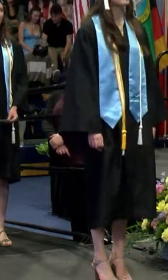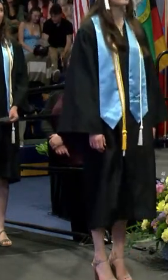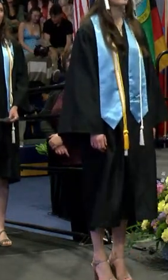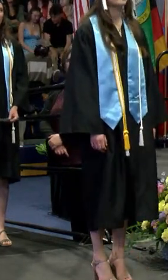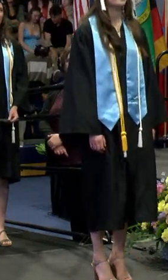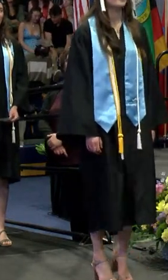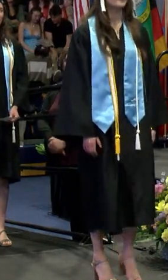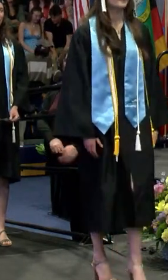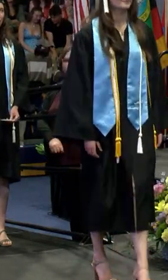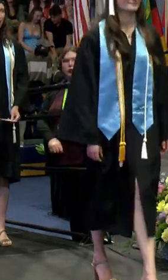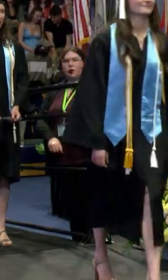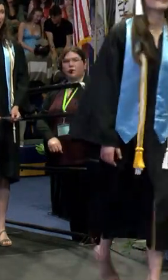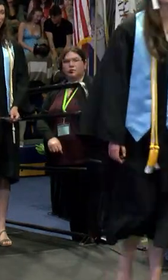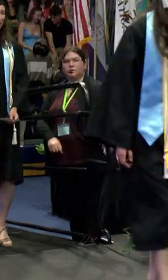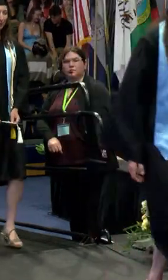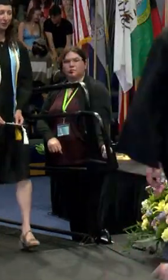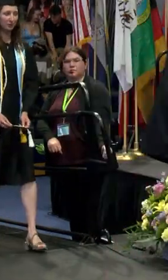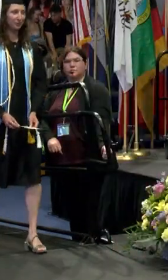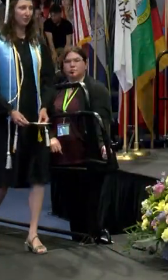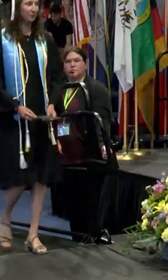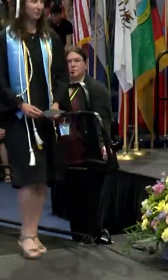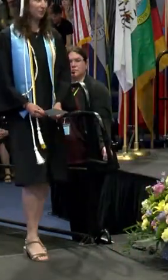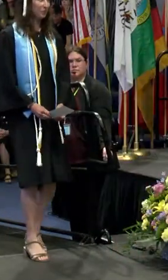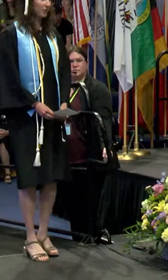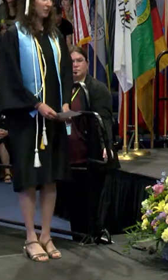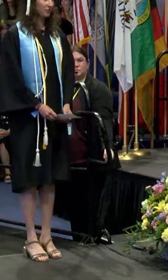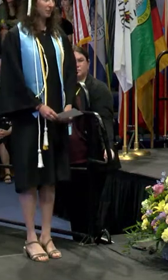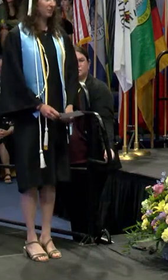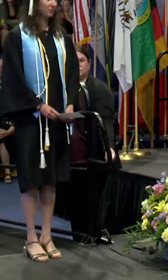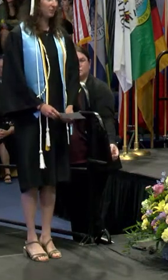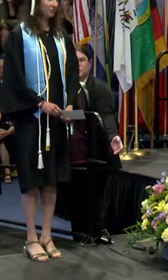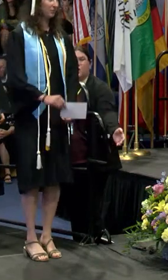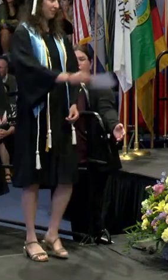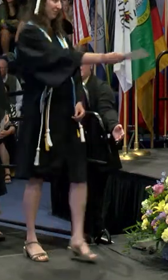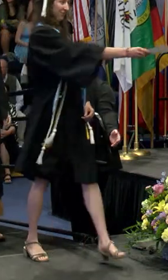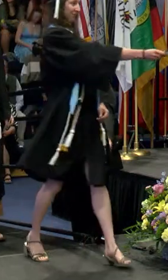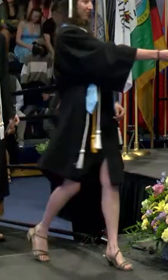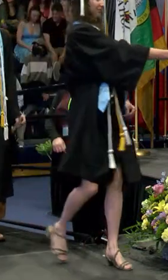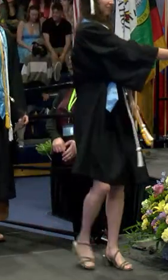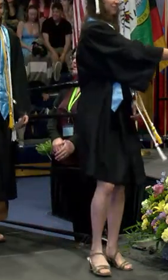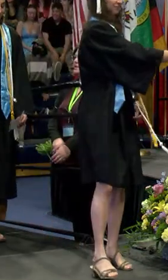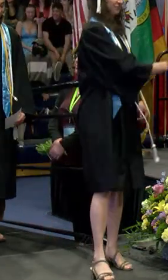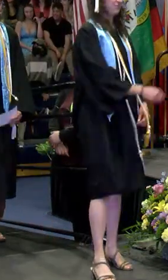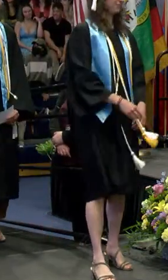Janica Lee Staben, magna cum laude, University Honors College.